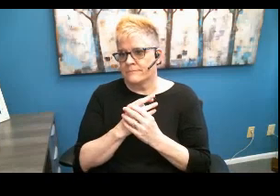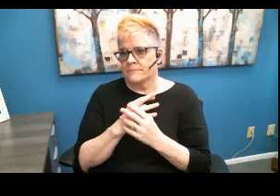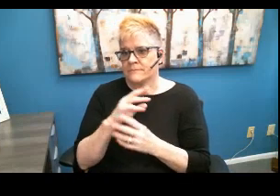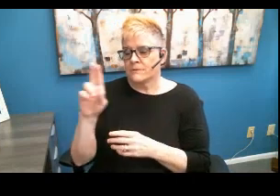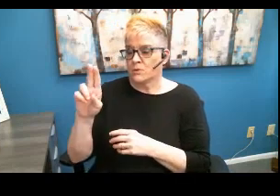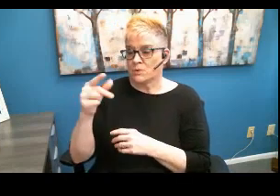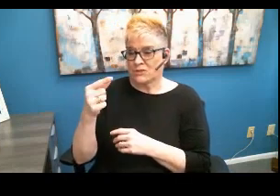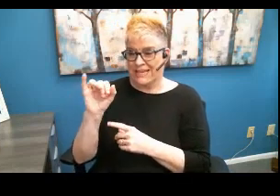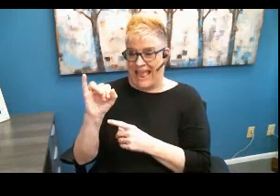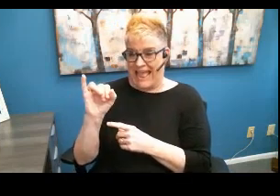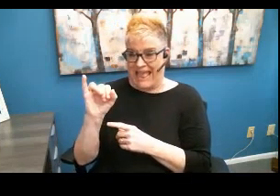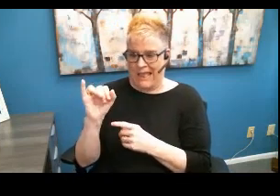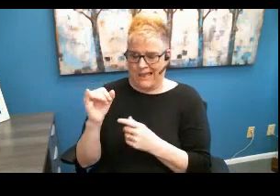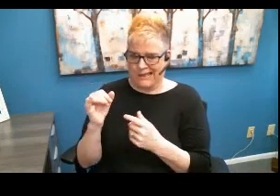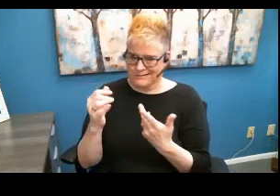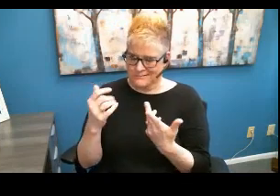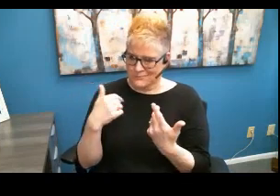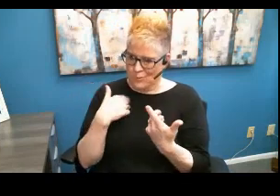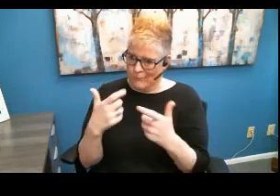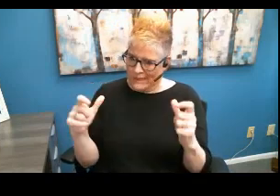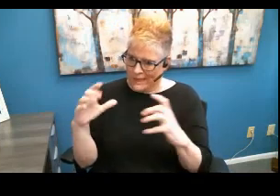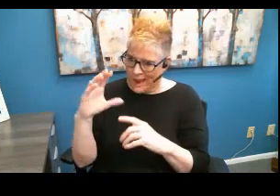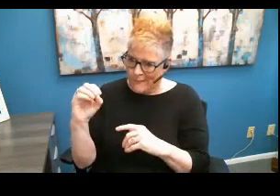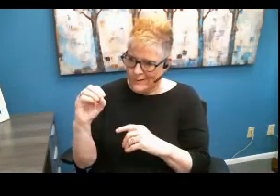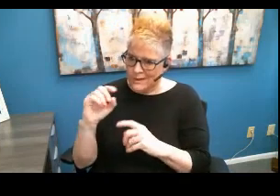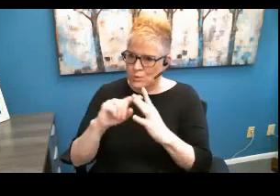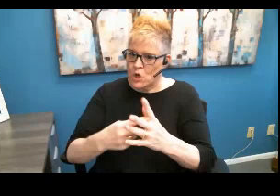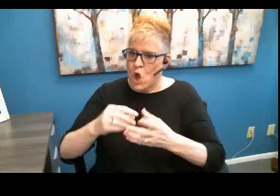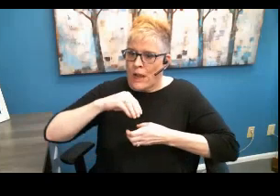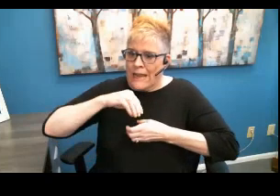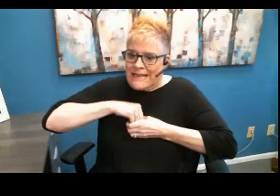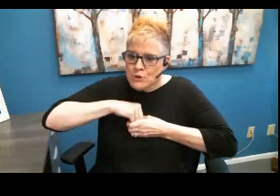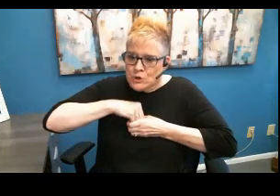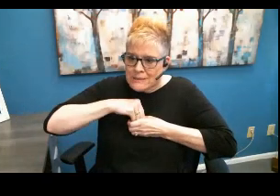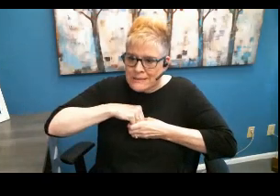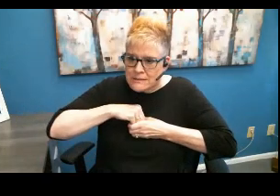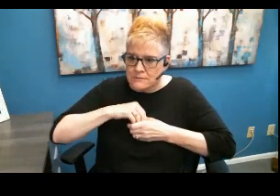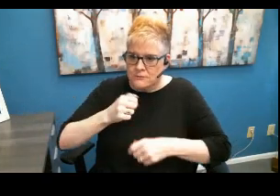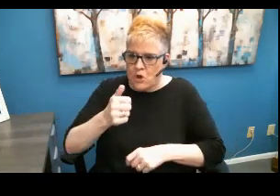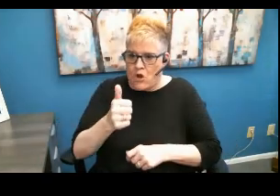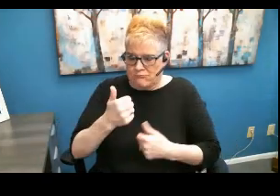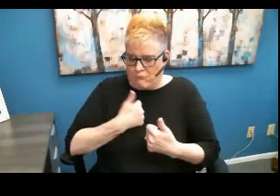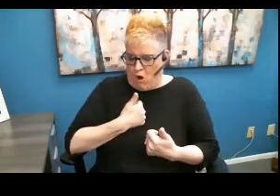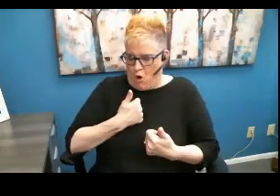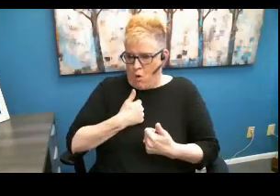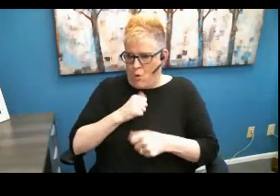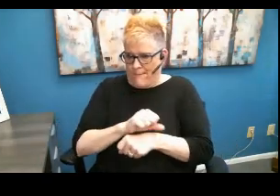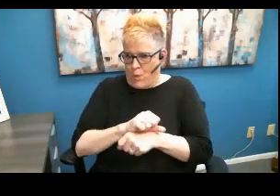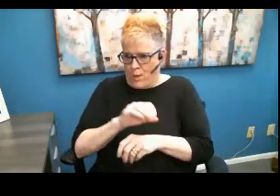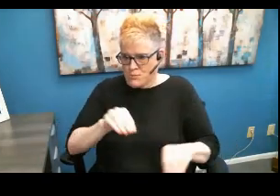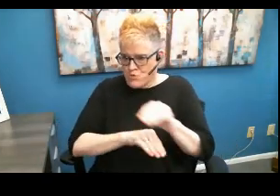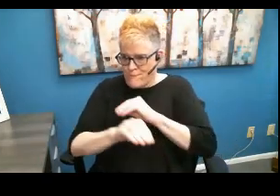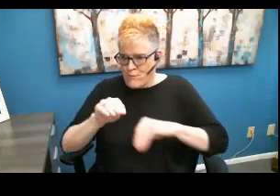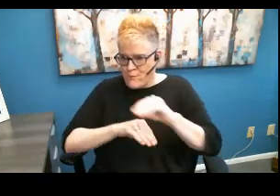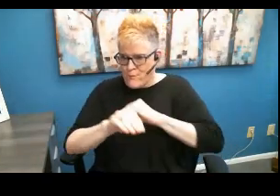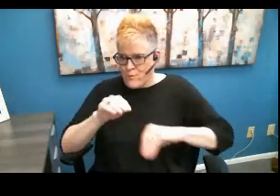that big footprint that we have, we start internally with our own employees to try to move them across the